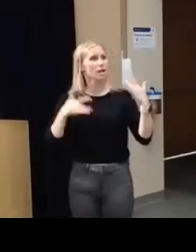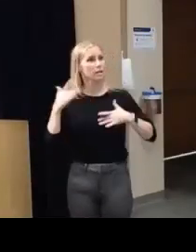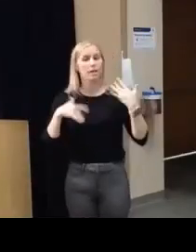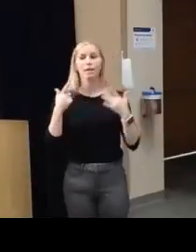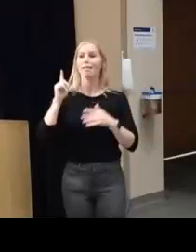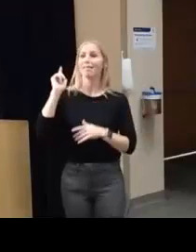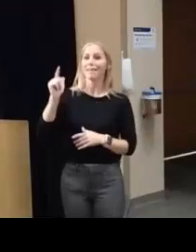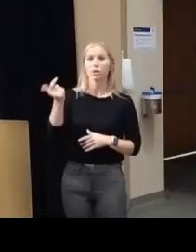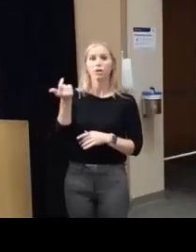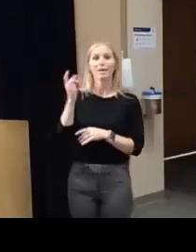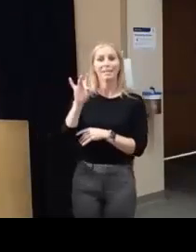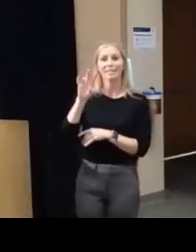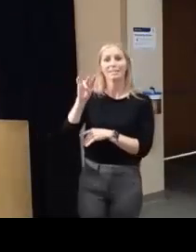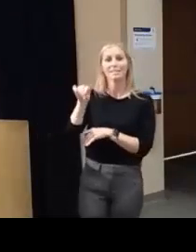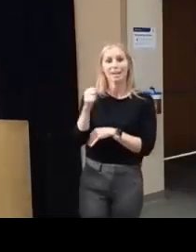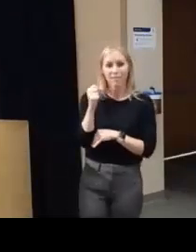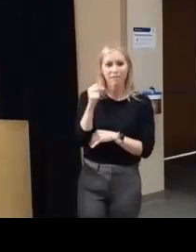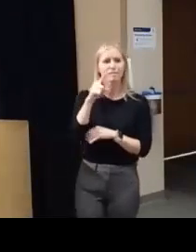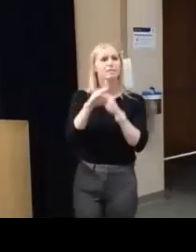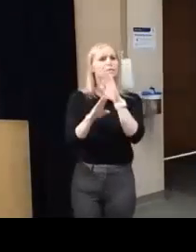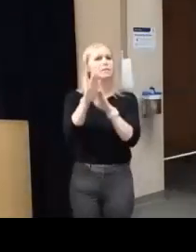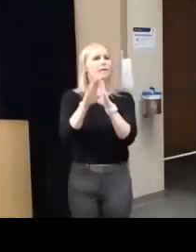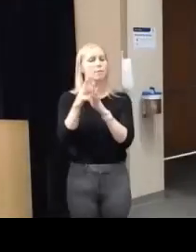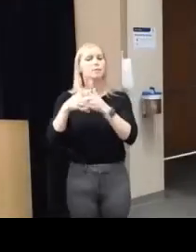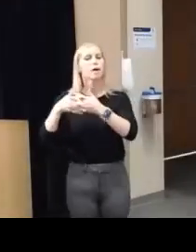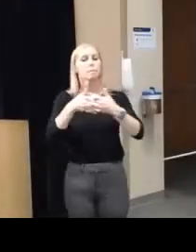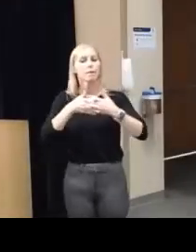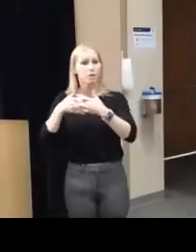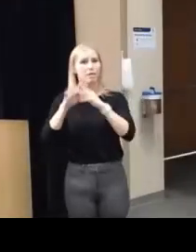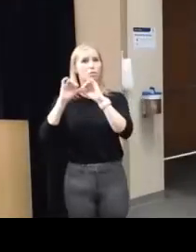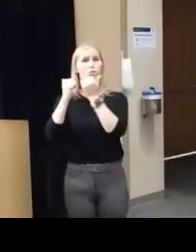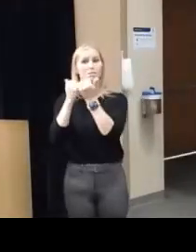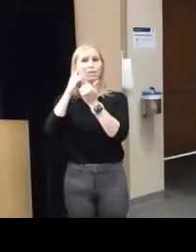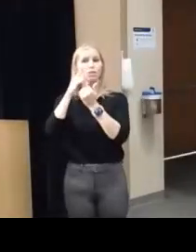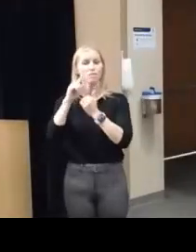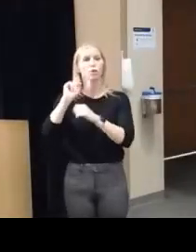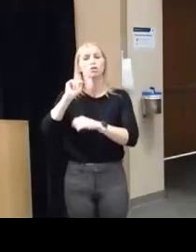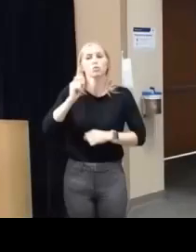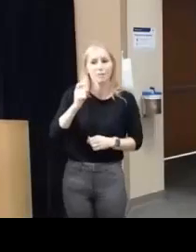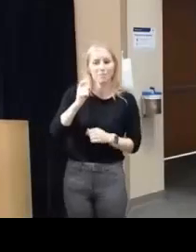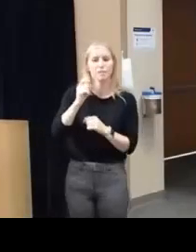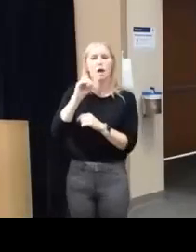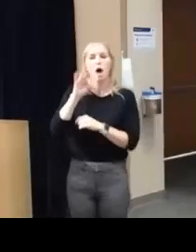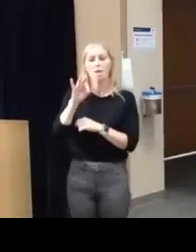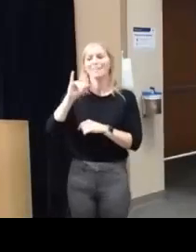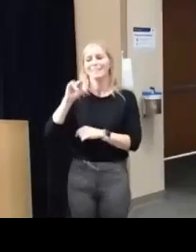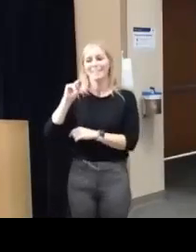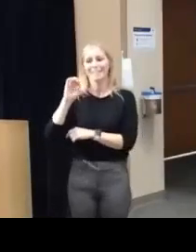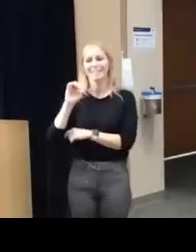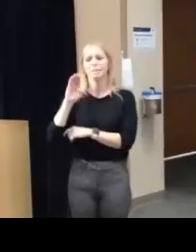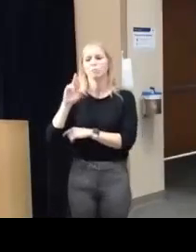1870s, there developed a American Association for the Treatment of